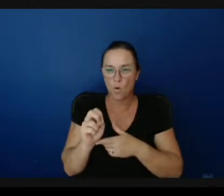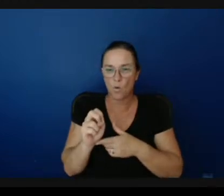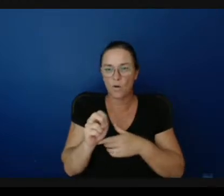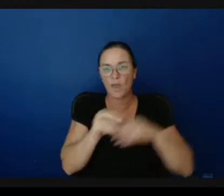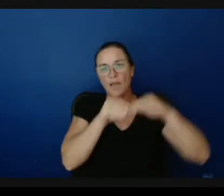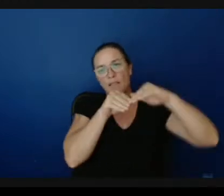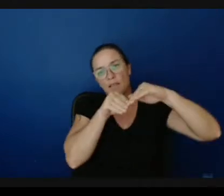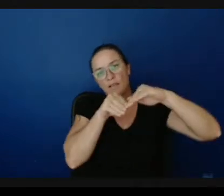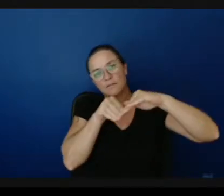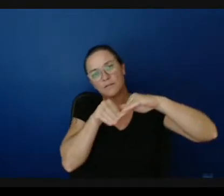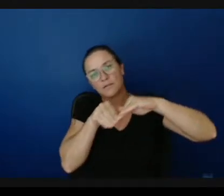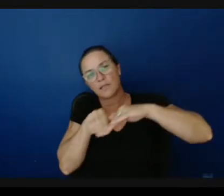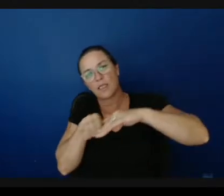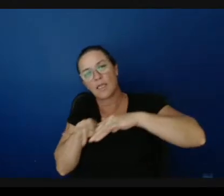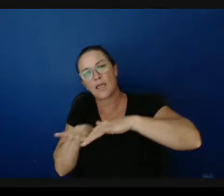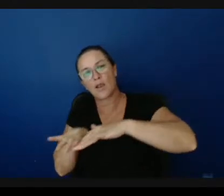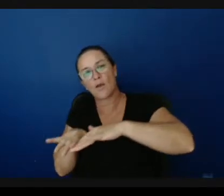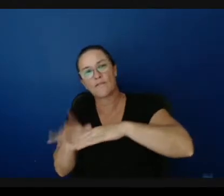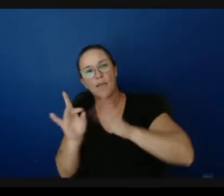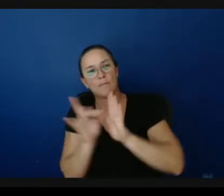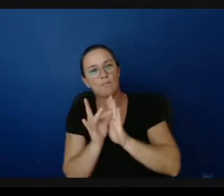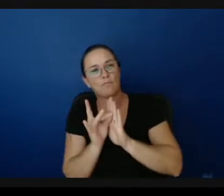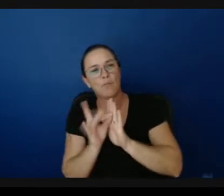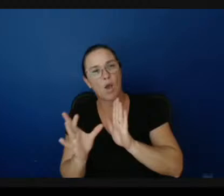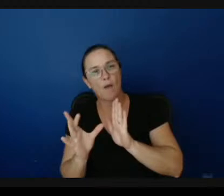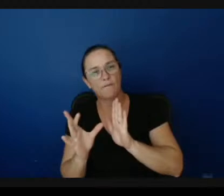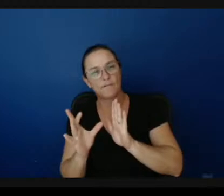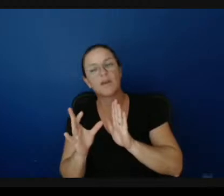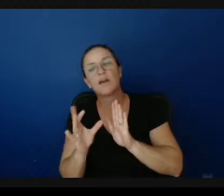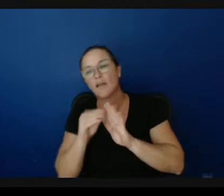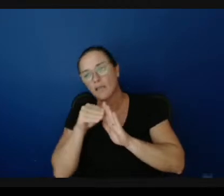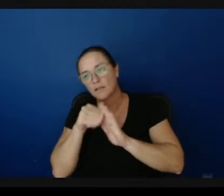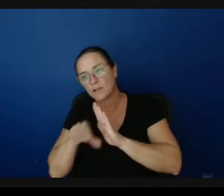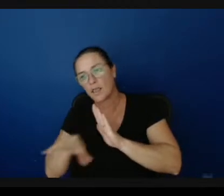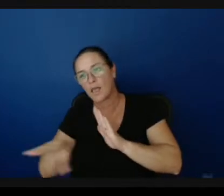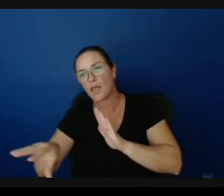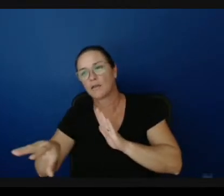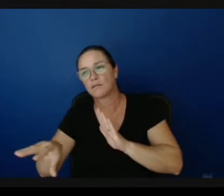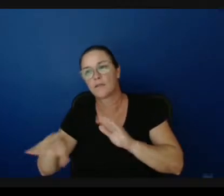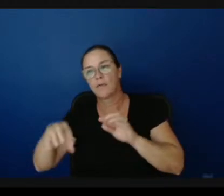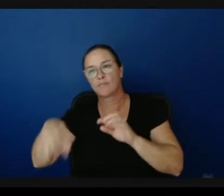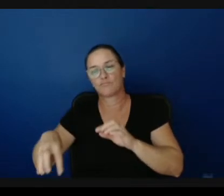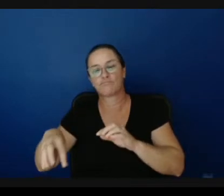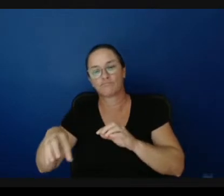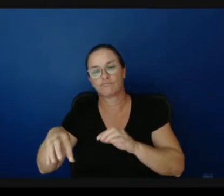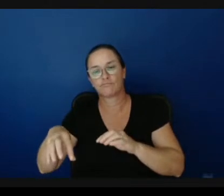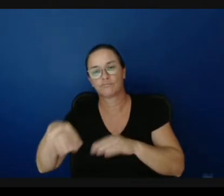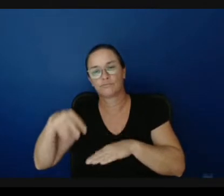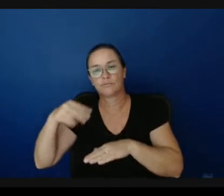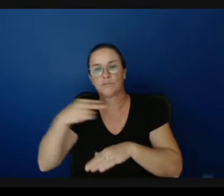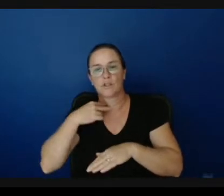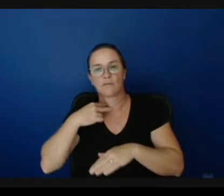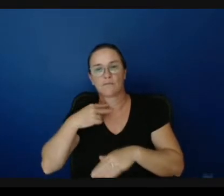into the lava flow over the last 2 weeks or so, right, as it built up.